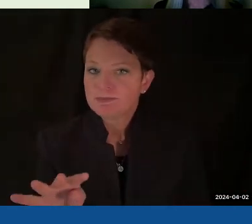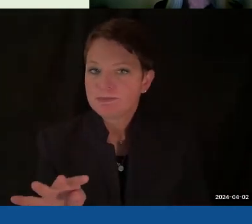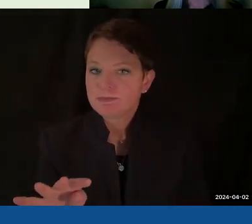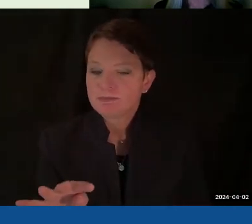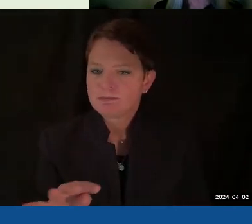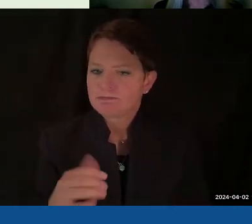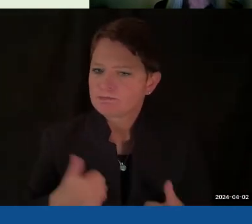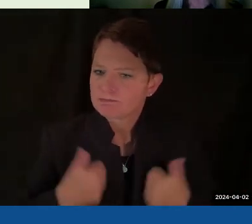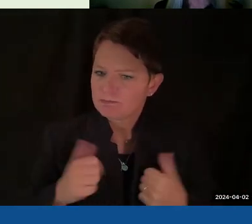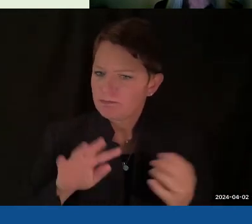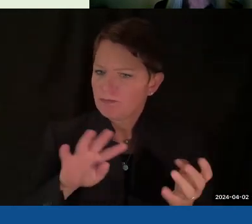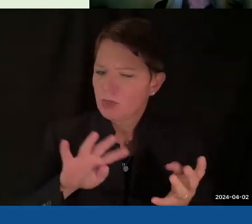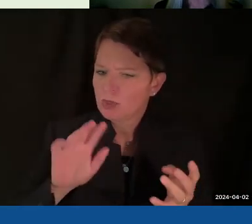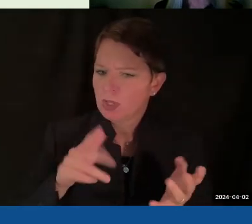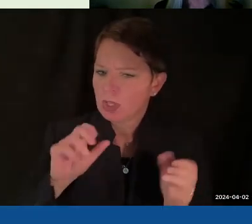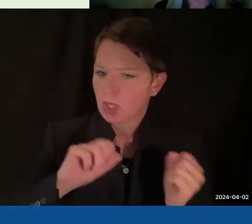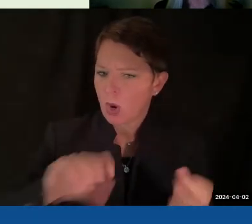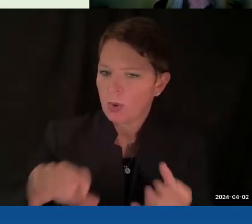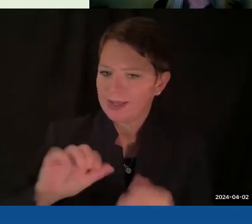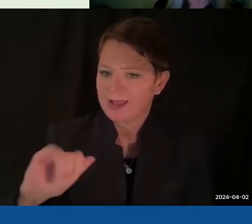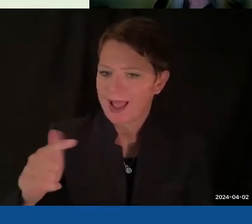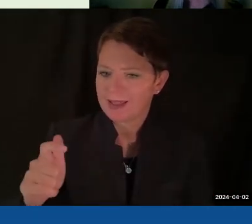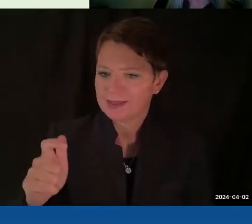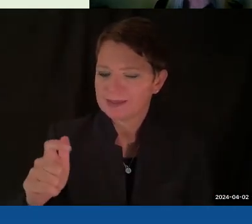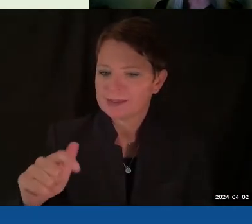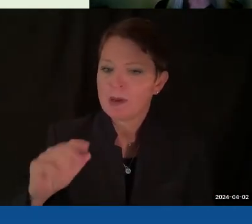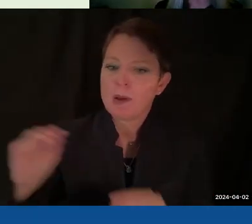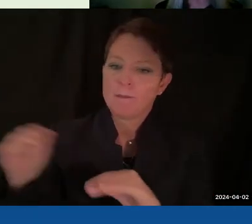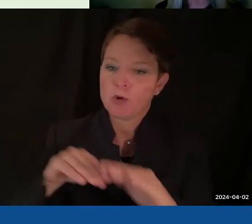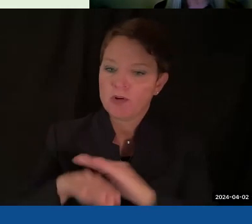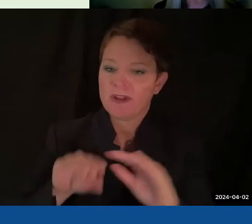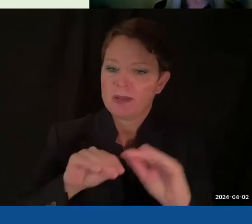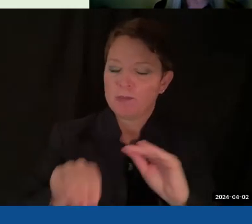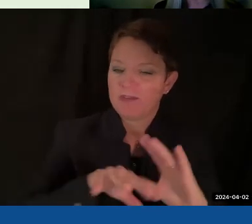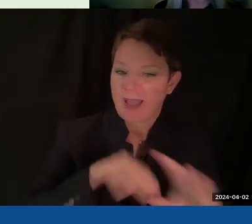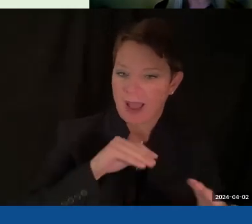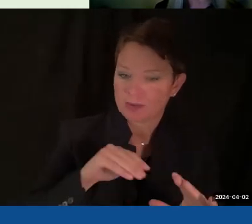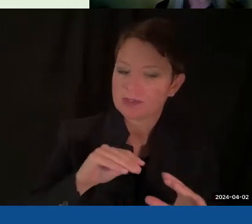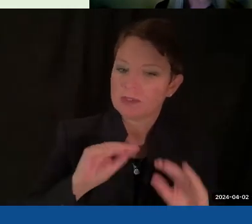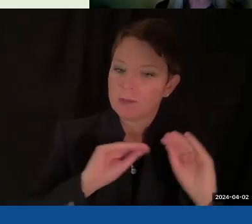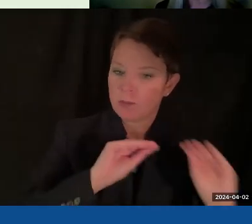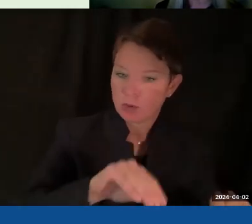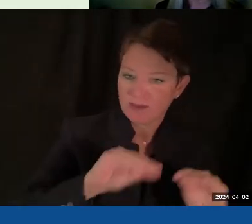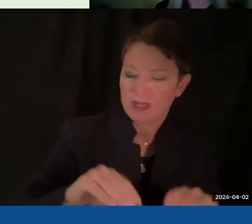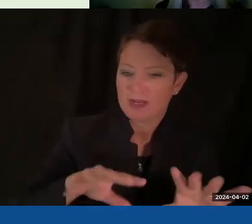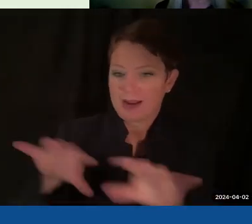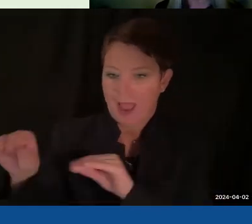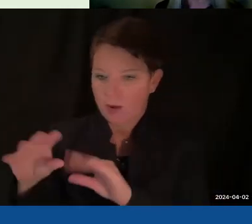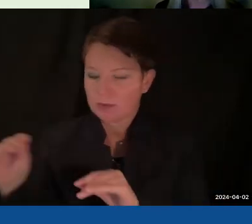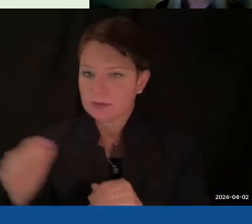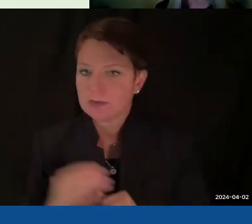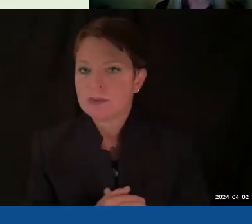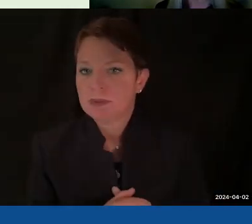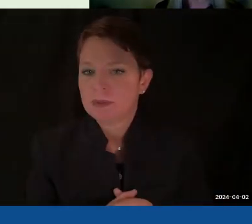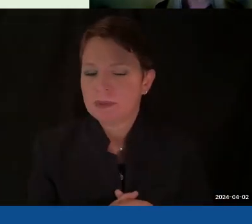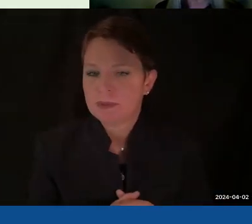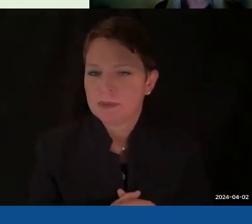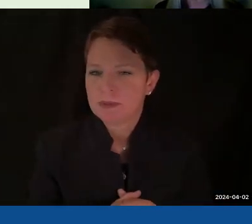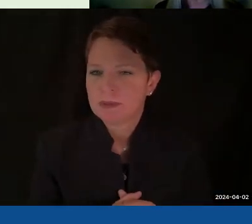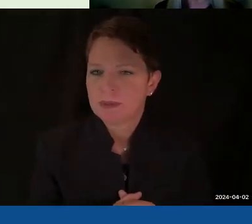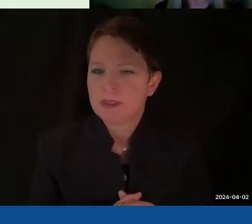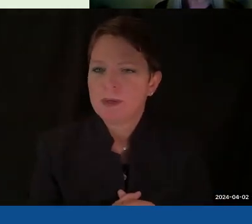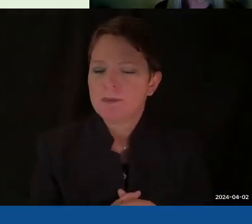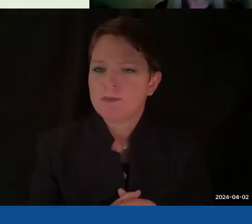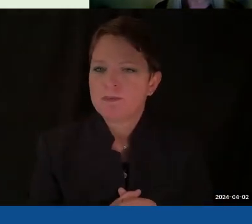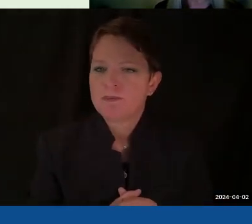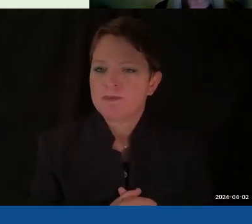Residential loading. Do you want to grab that one, Alex? Move in, move out. I can address that. Jordan, yeah.